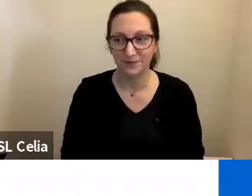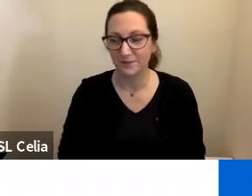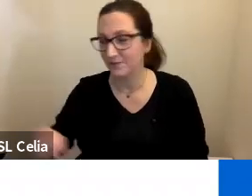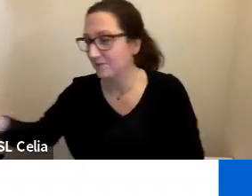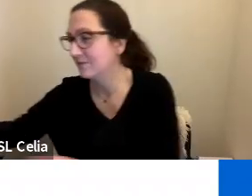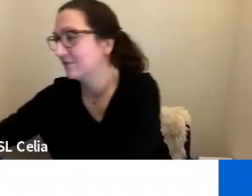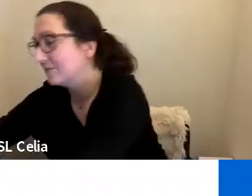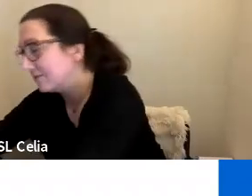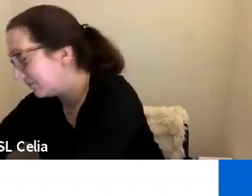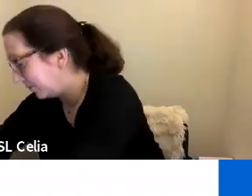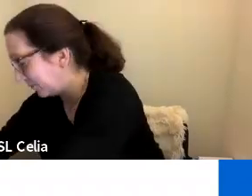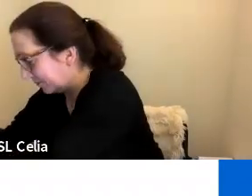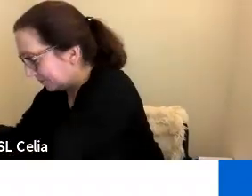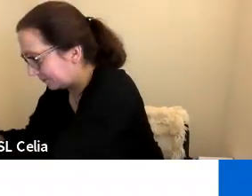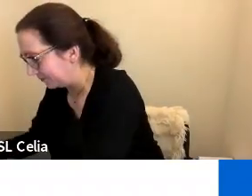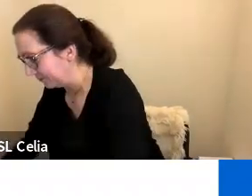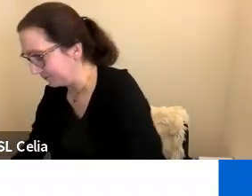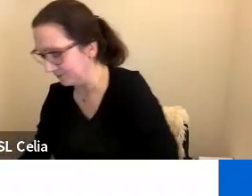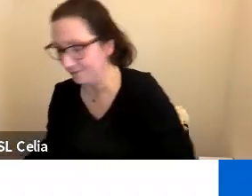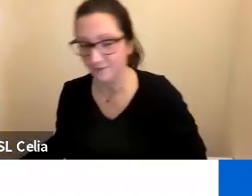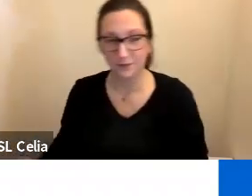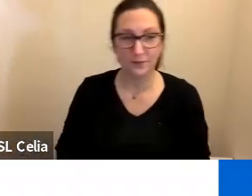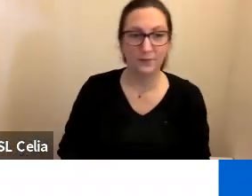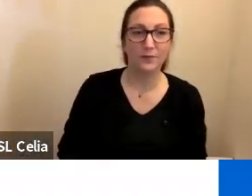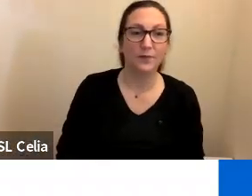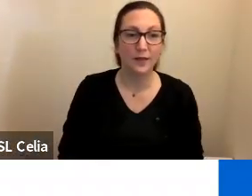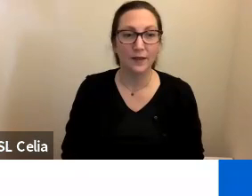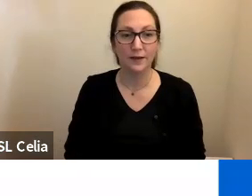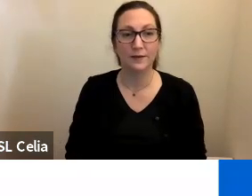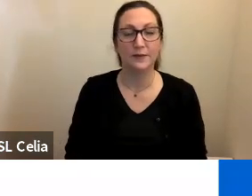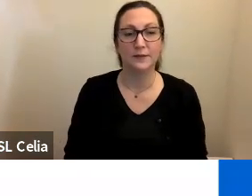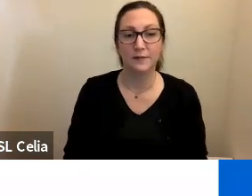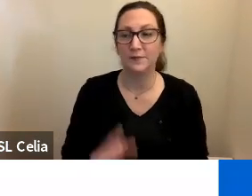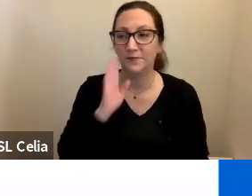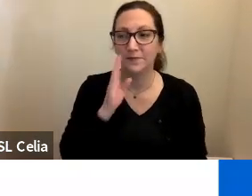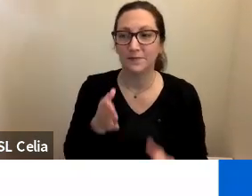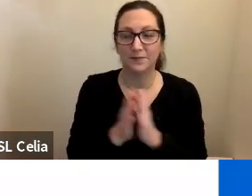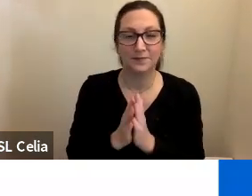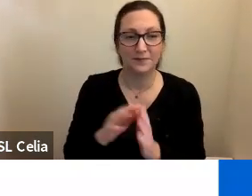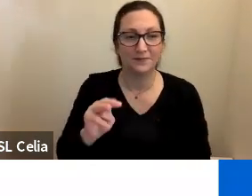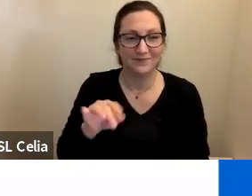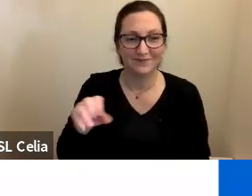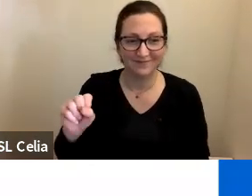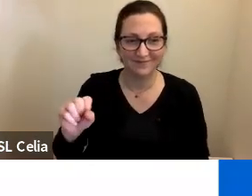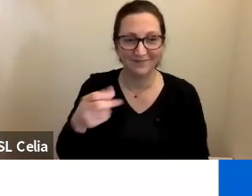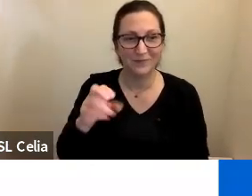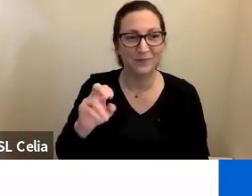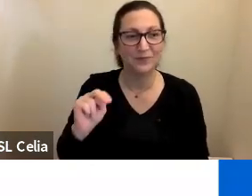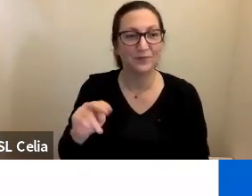I'll ask Ms. Hogan to correct me if I'm wrong. Are white students. Just trying to do my math real quick too in my head.